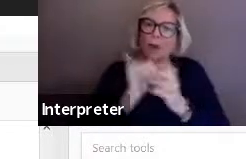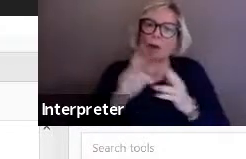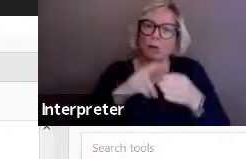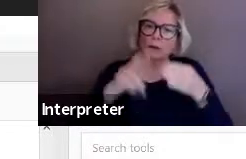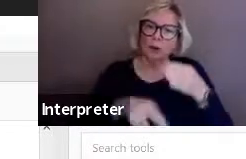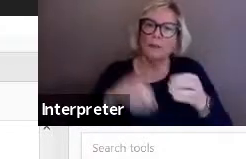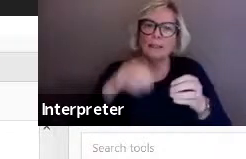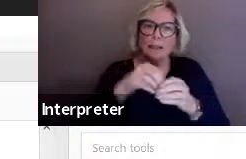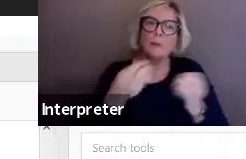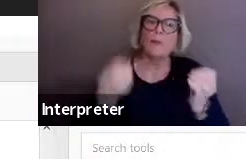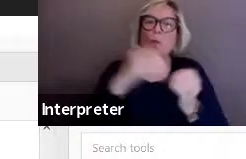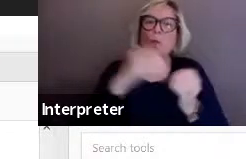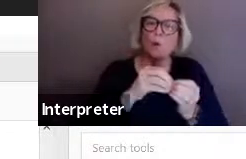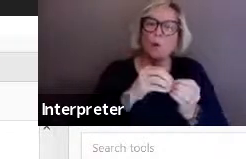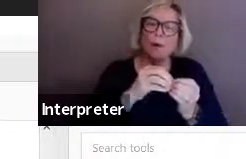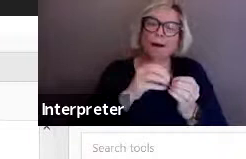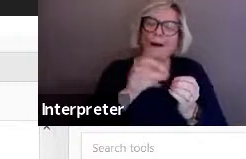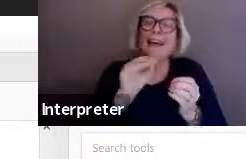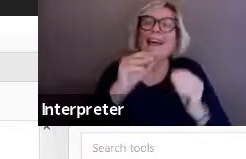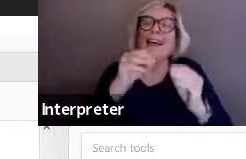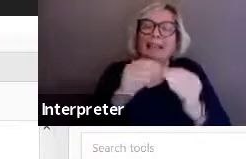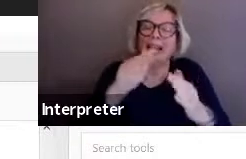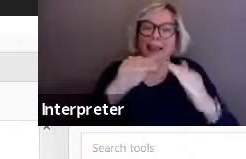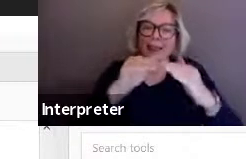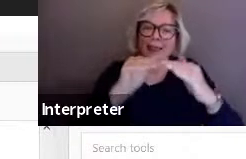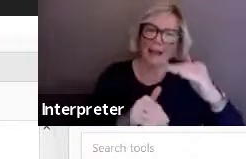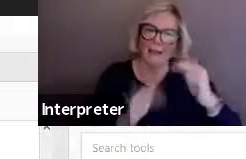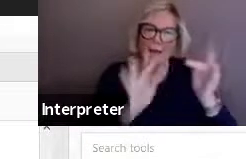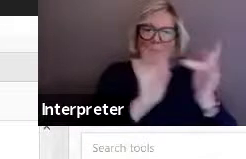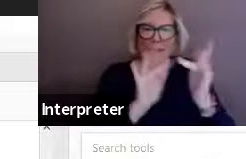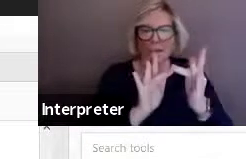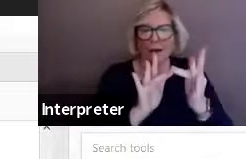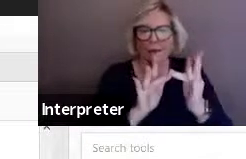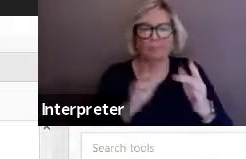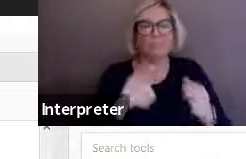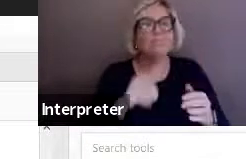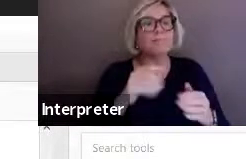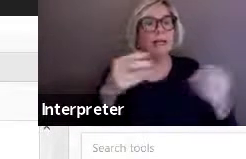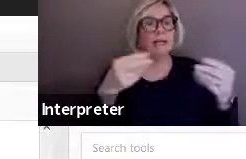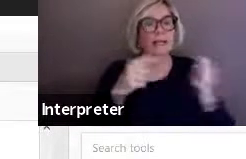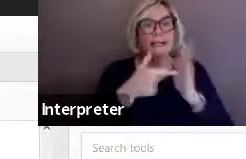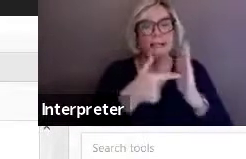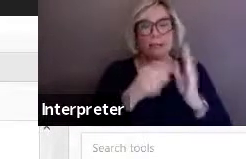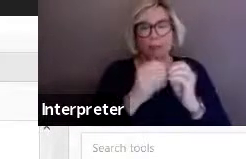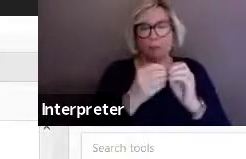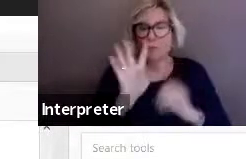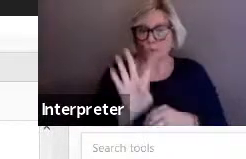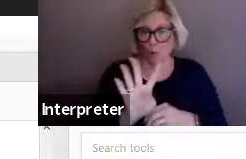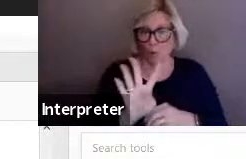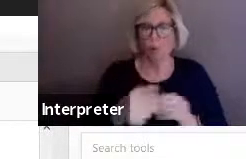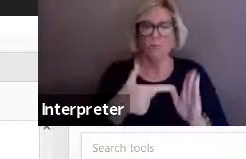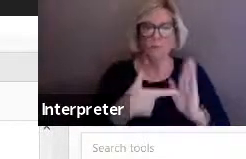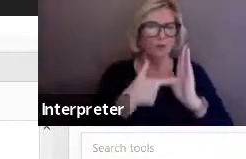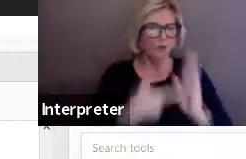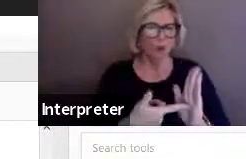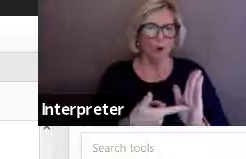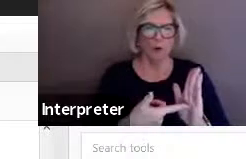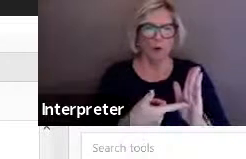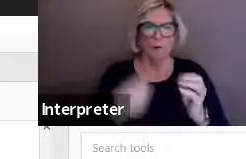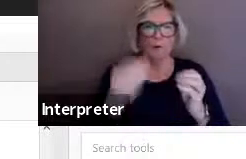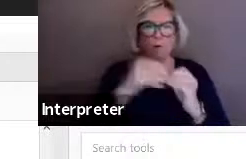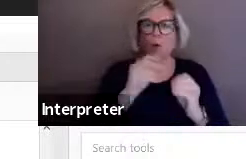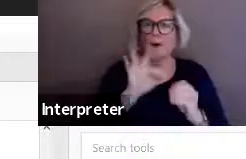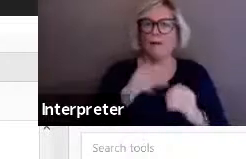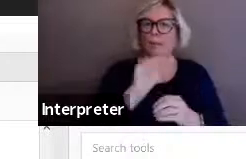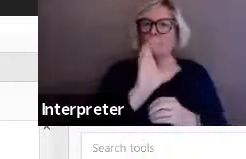contacts overall. The next exhibit, Exhibit 4, this shows more of the